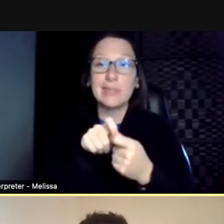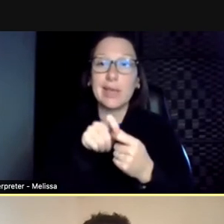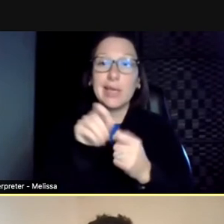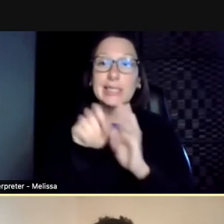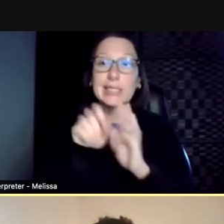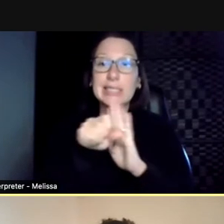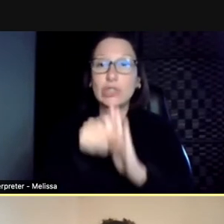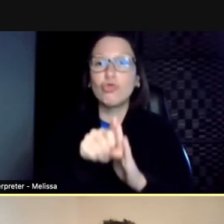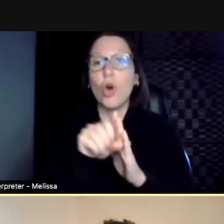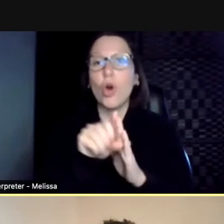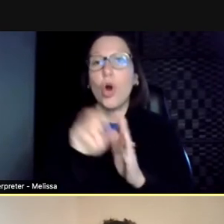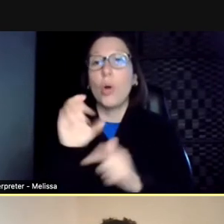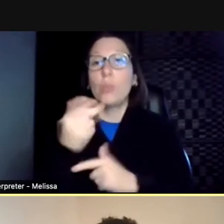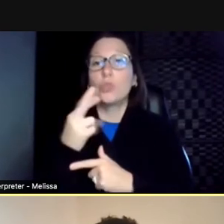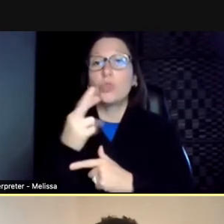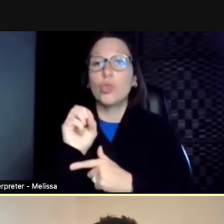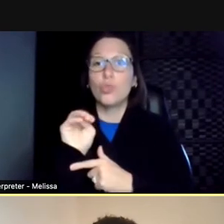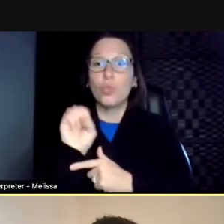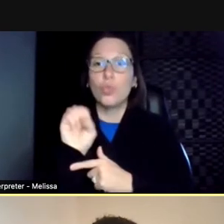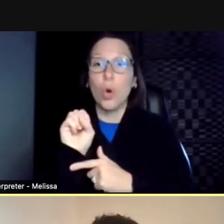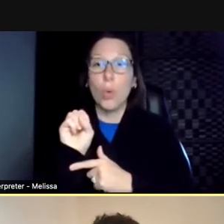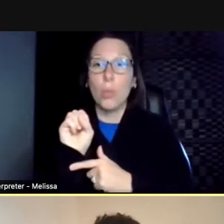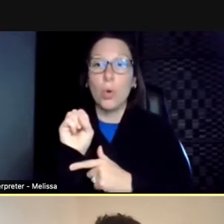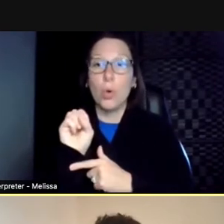have, maybe